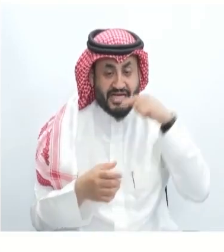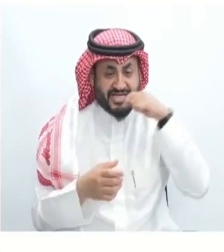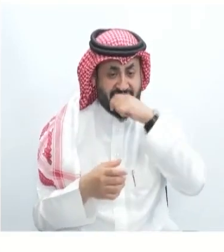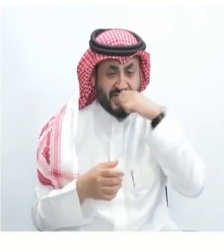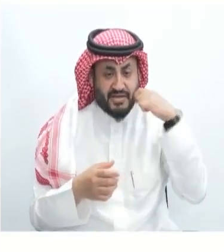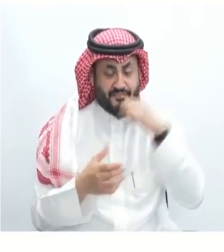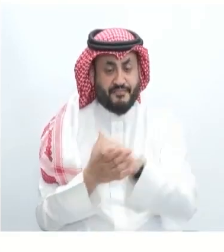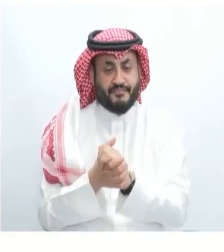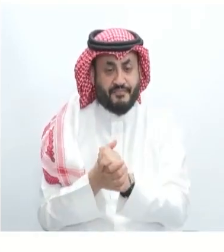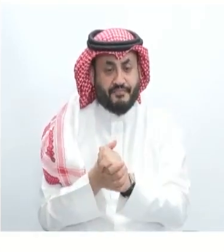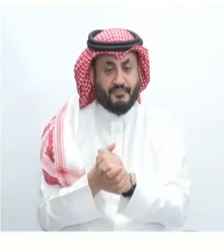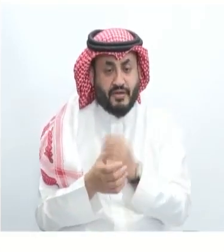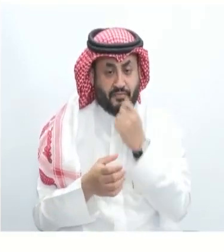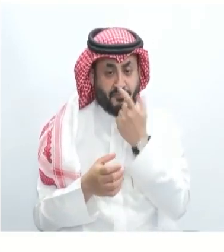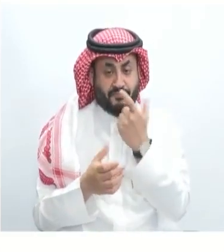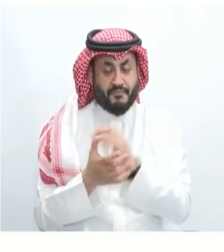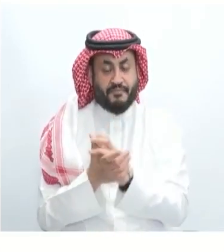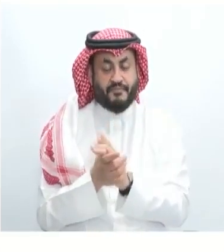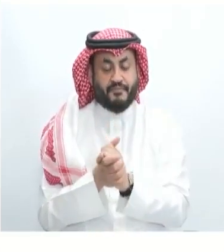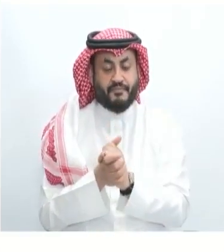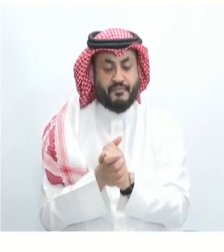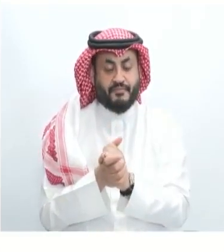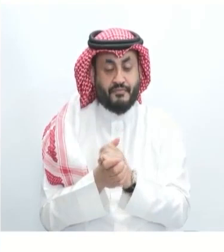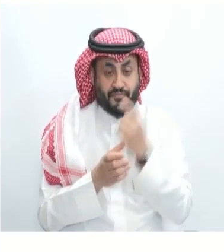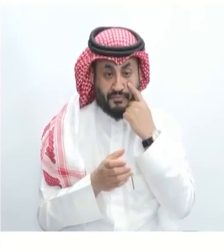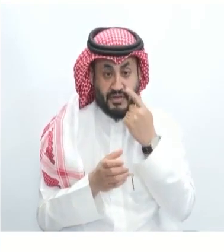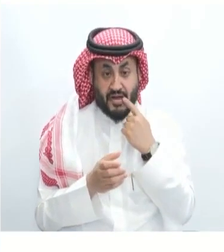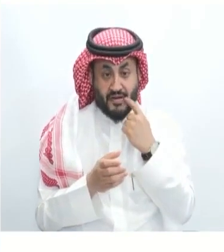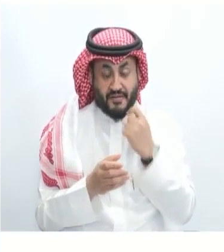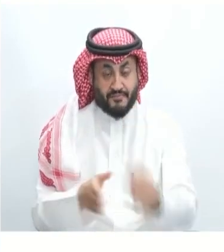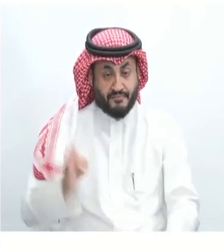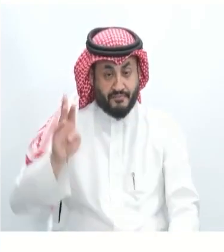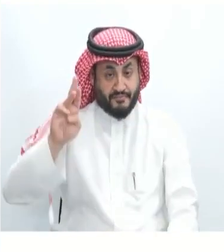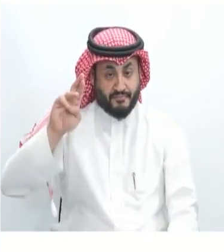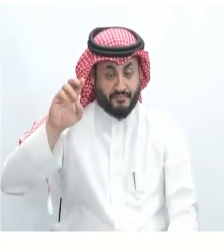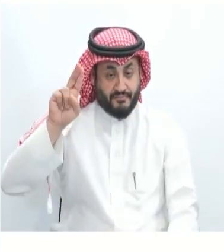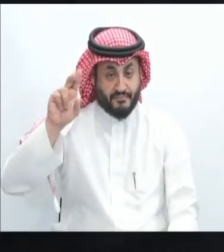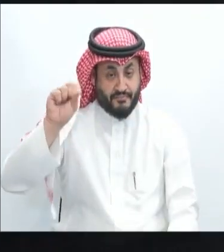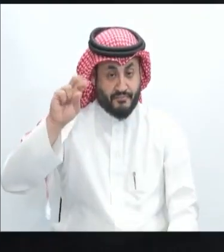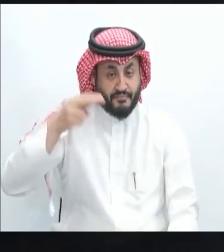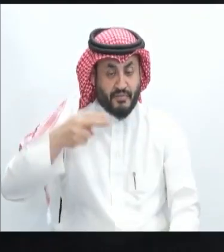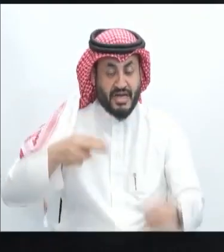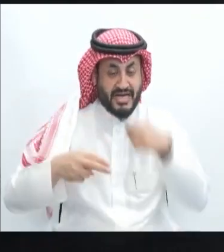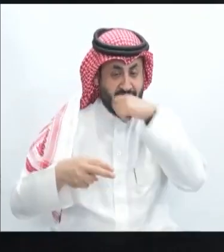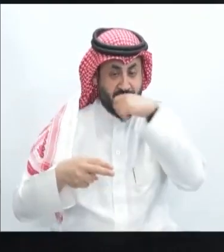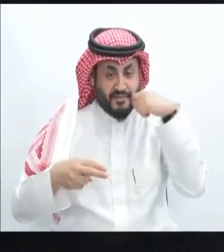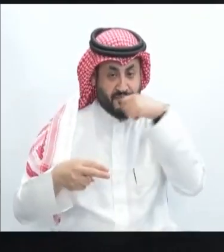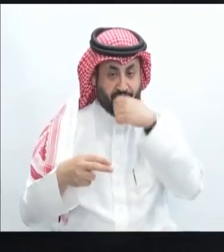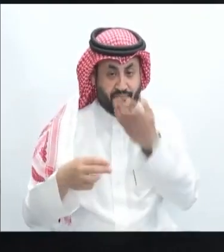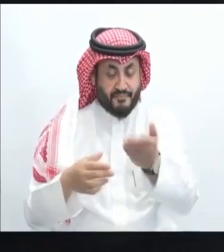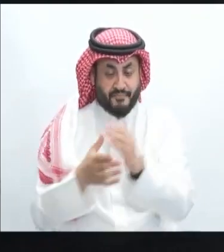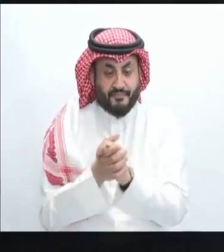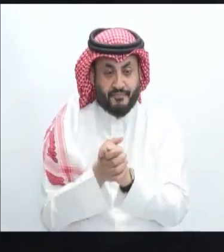brush my teeth well. So, after a meal and before I go to sleep, it